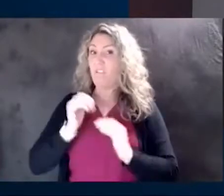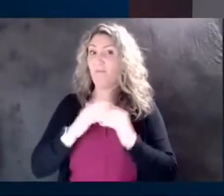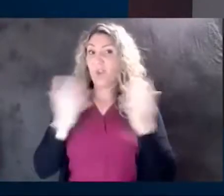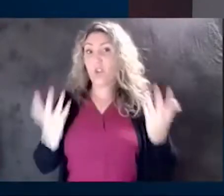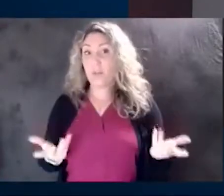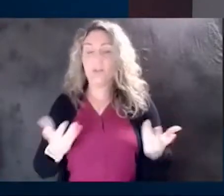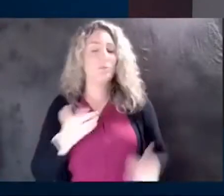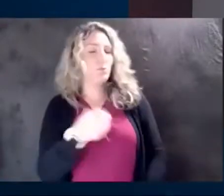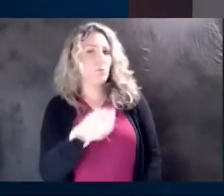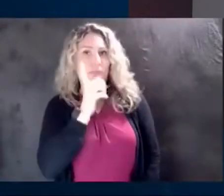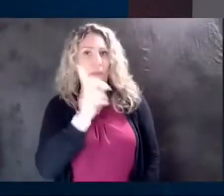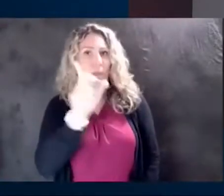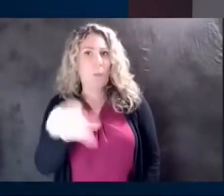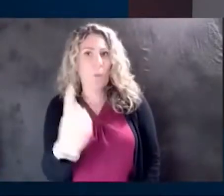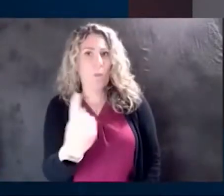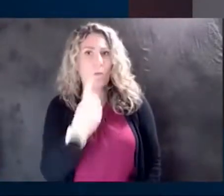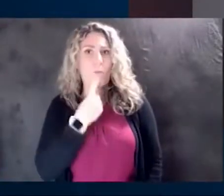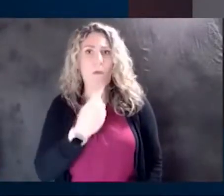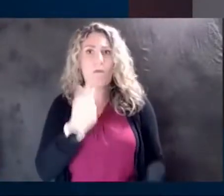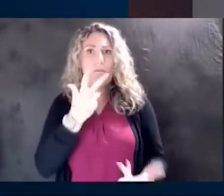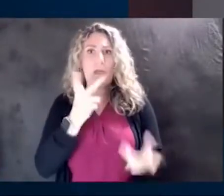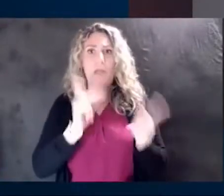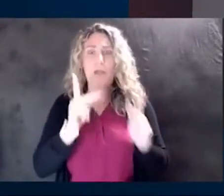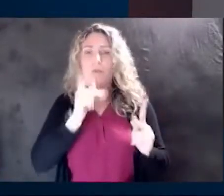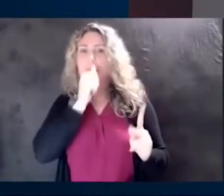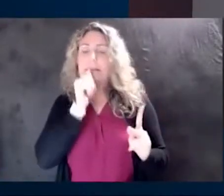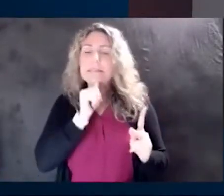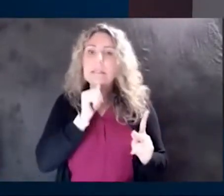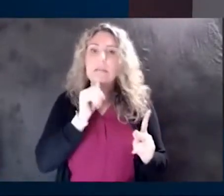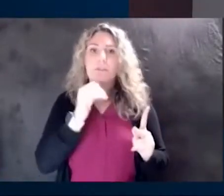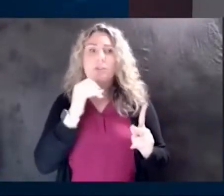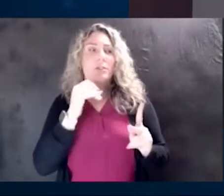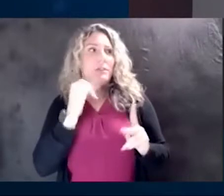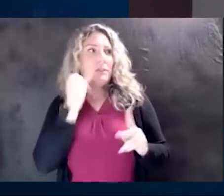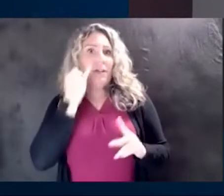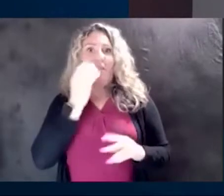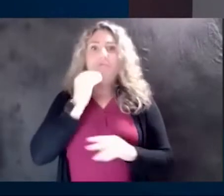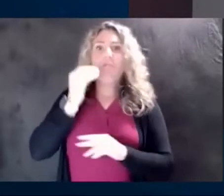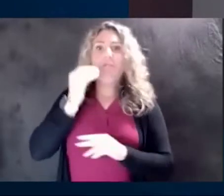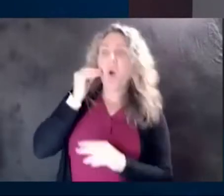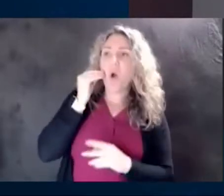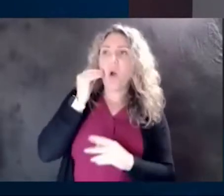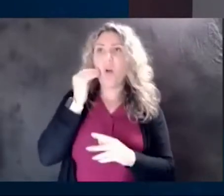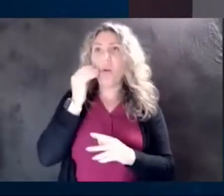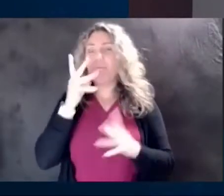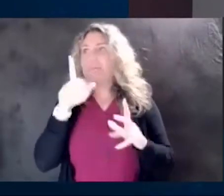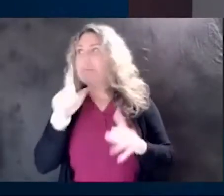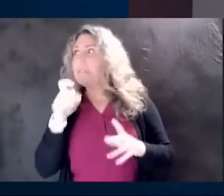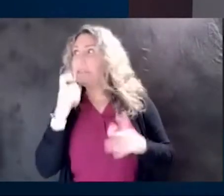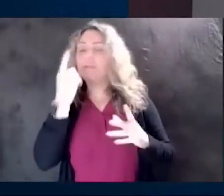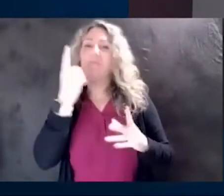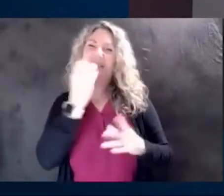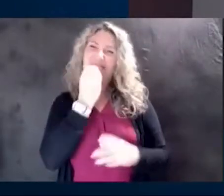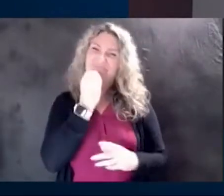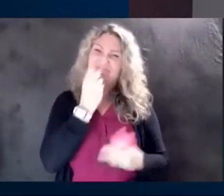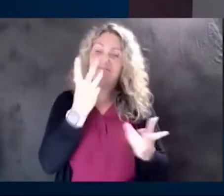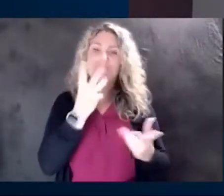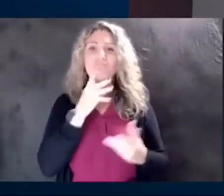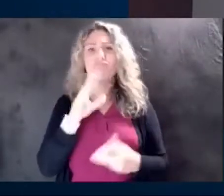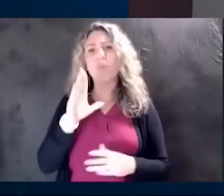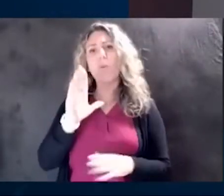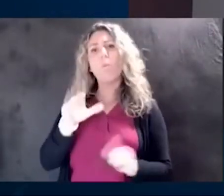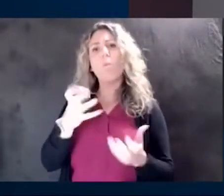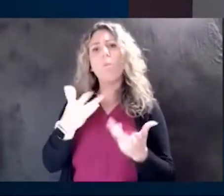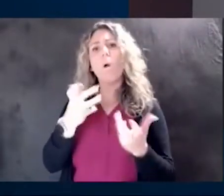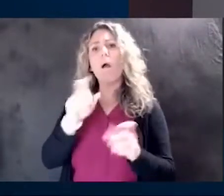one. I think a lot of us suffered from that. You're at home and you need a place to turn to. Brian, I want to ask you about something. I know you